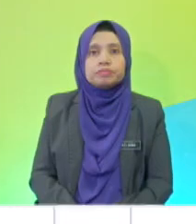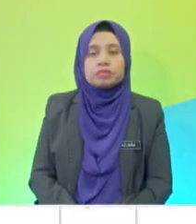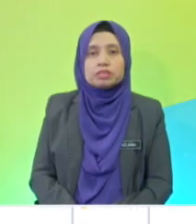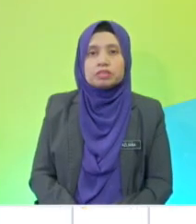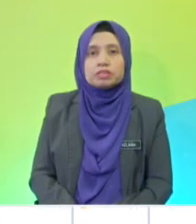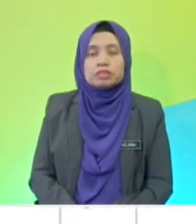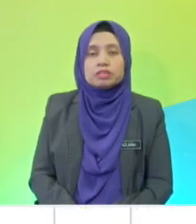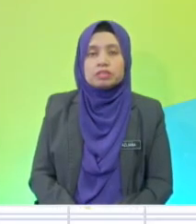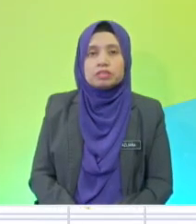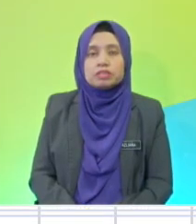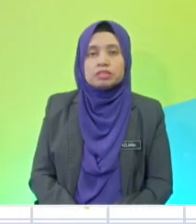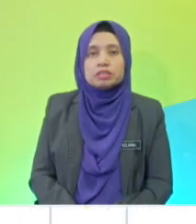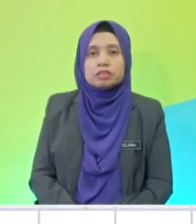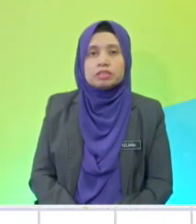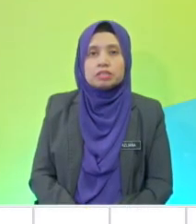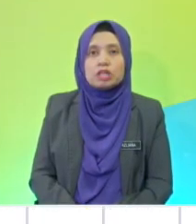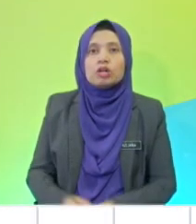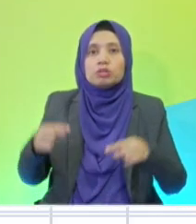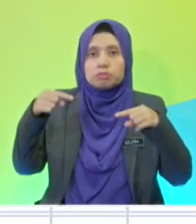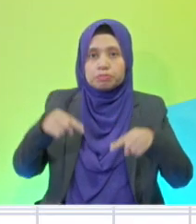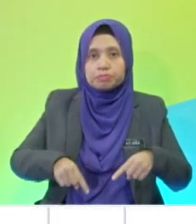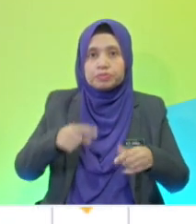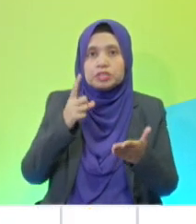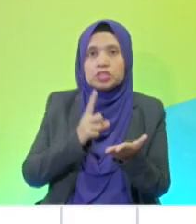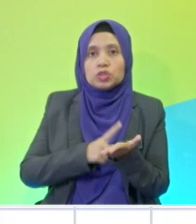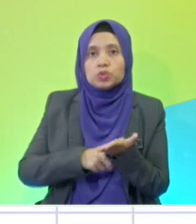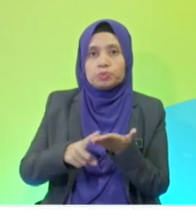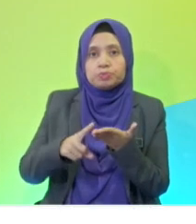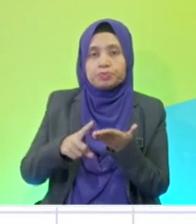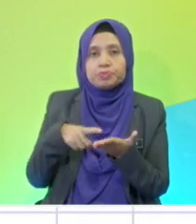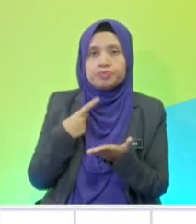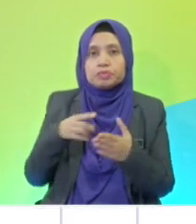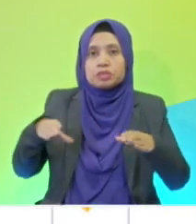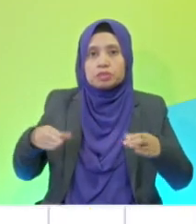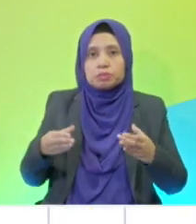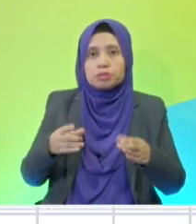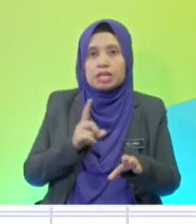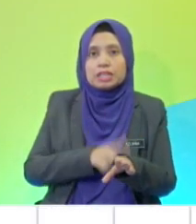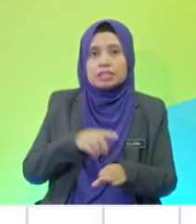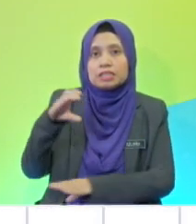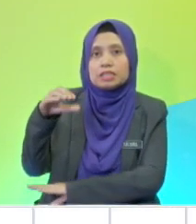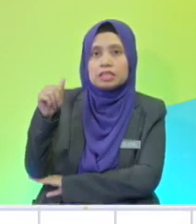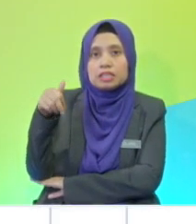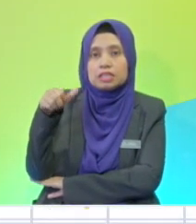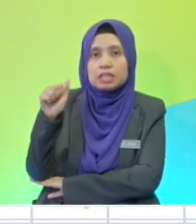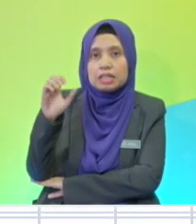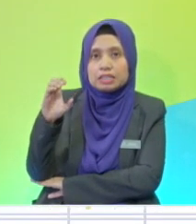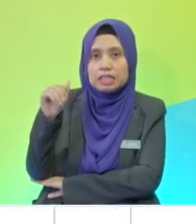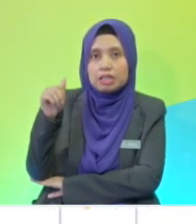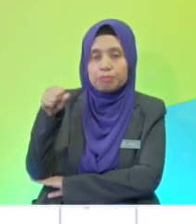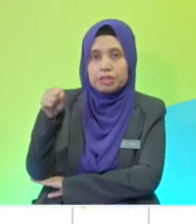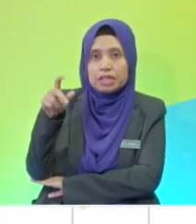Right. For this week's project, we're going to make a time capsule.